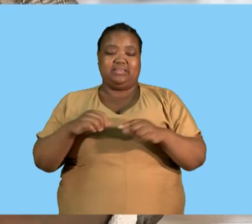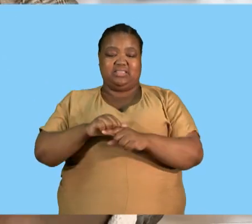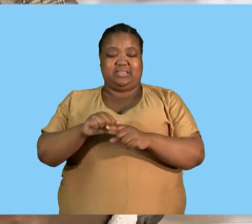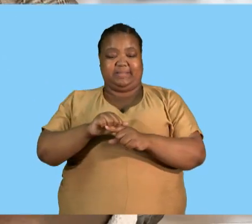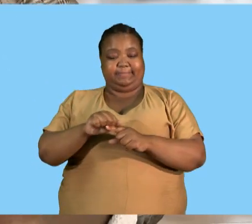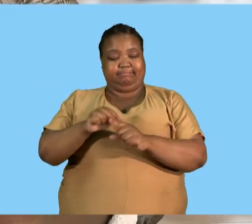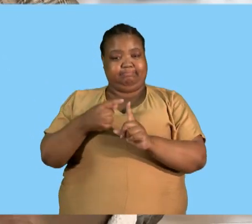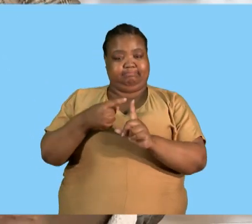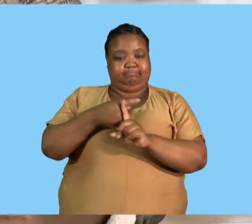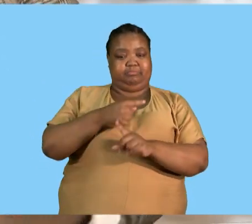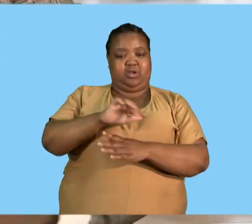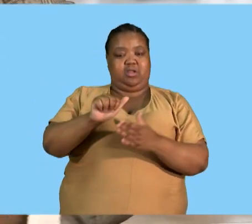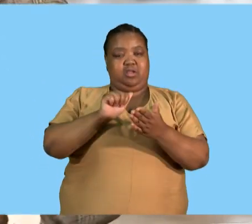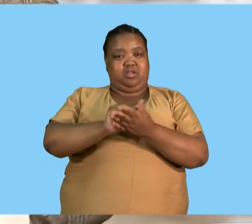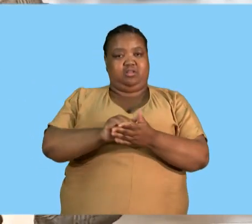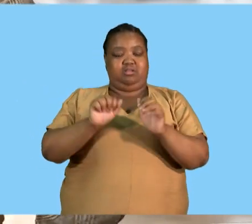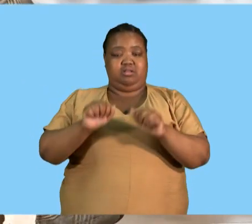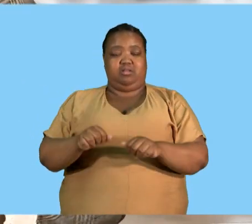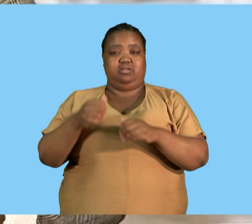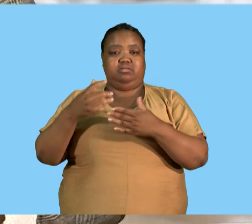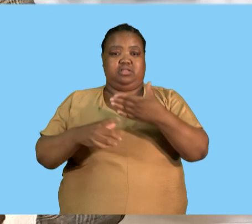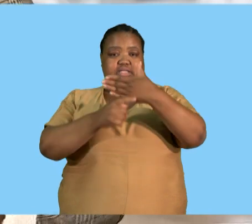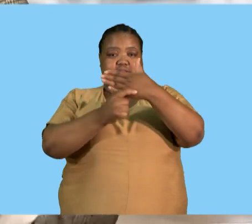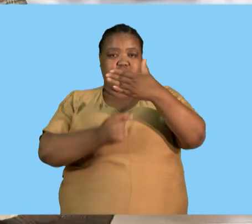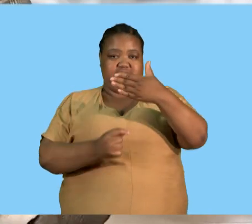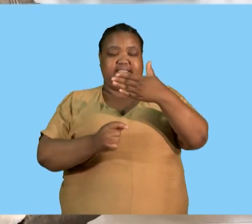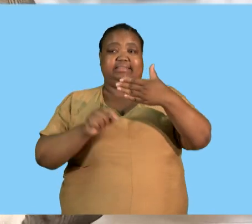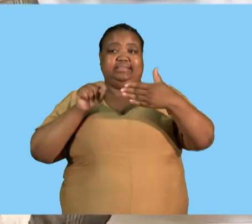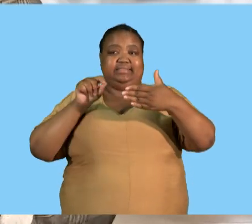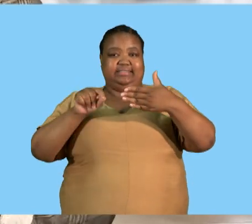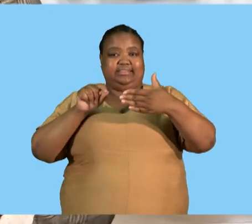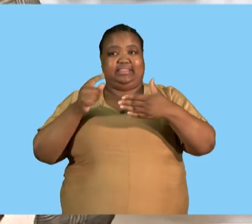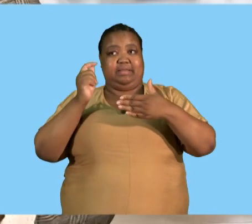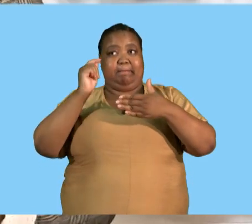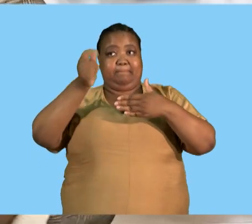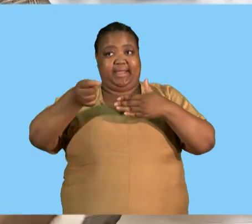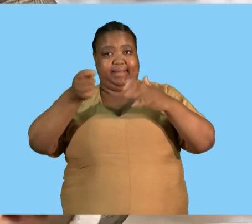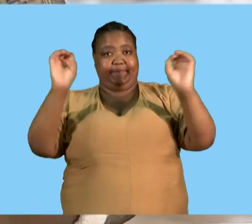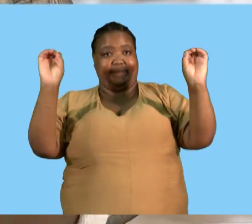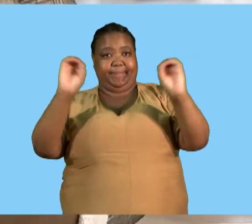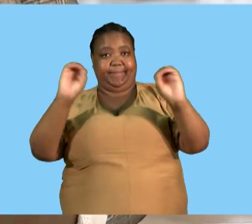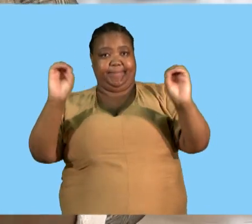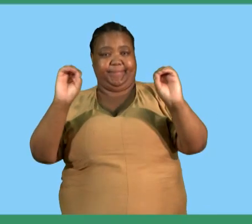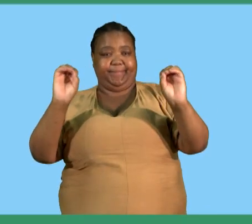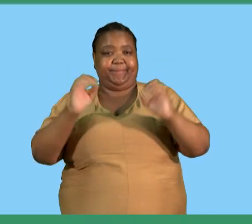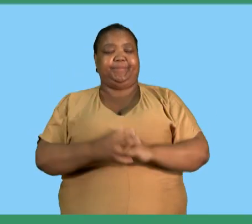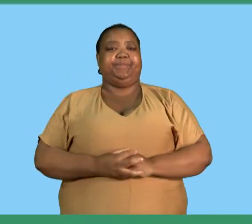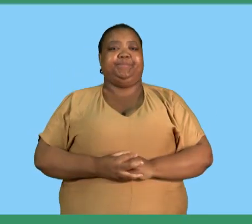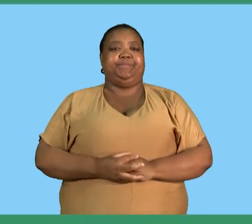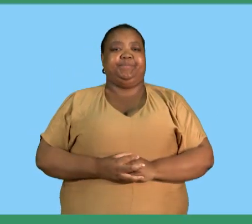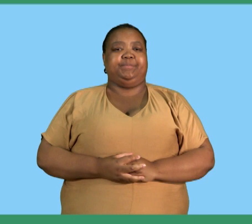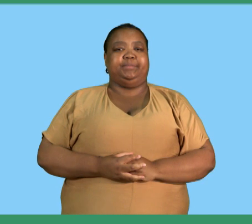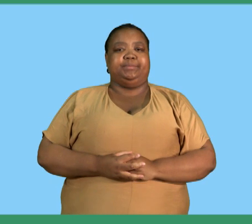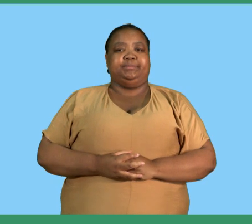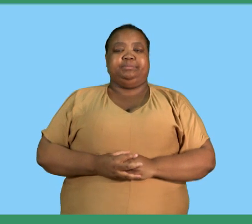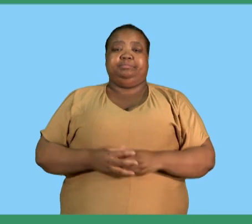practice. Right, we move on to taxation or tax evasion. What is taxation and what is tax evasion? Taxation